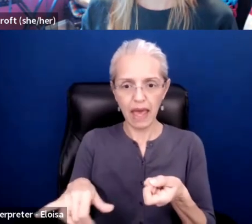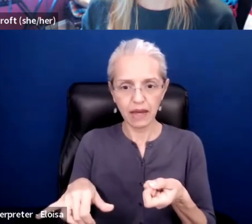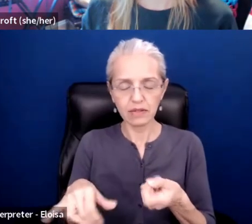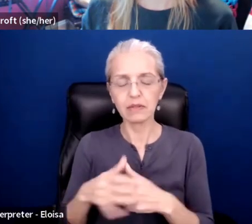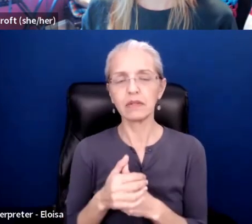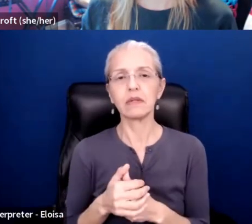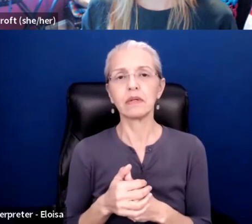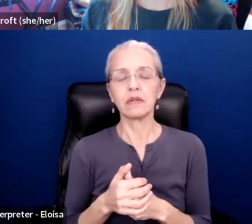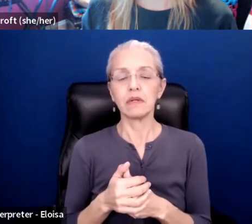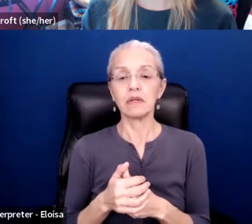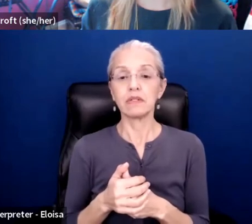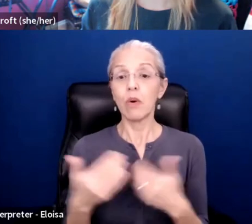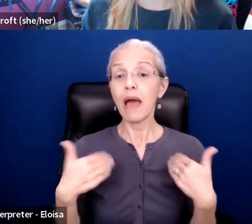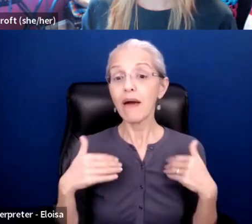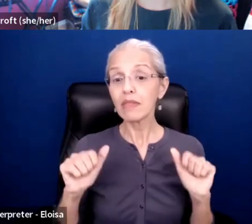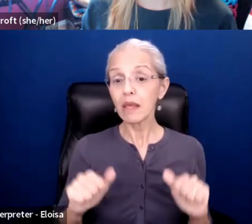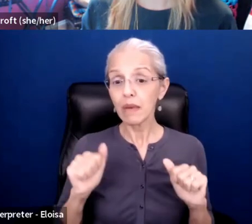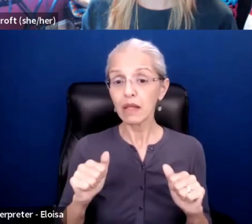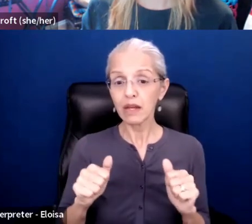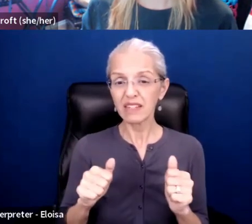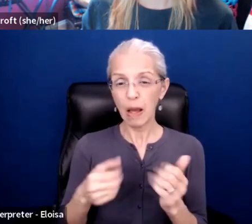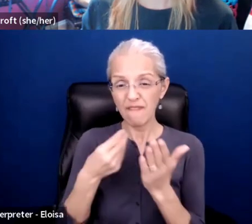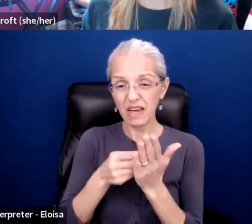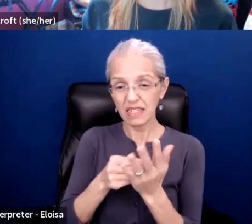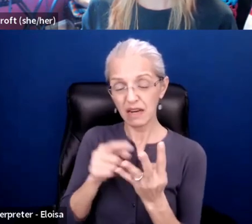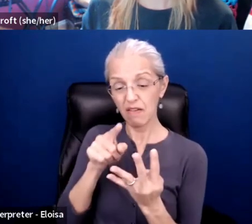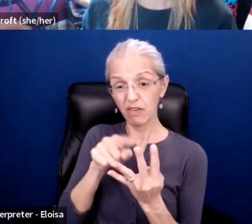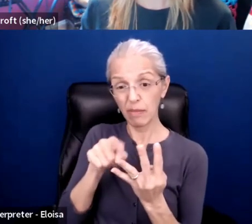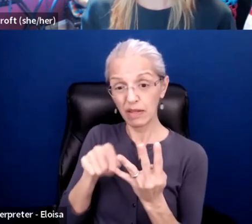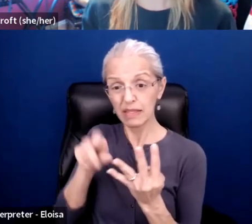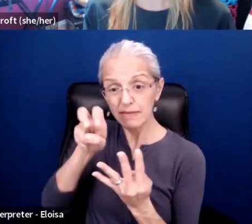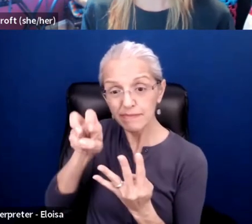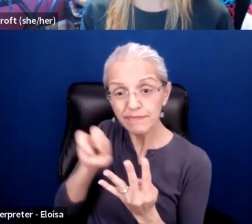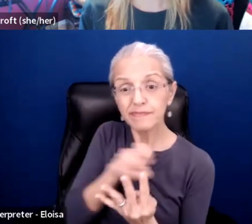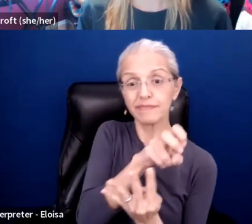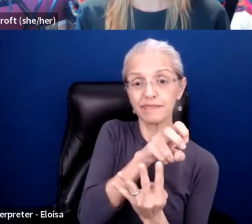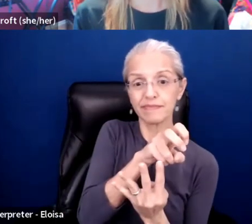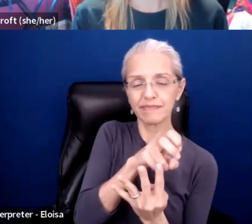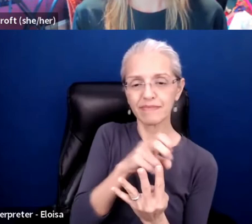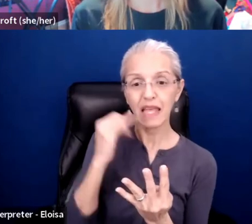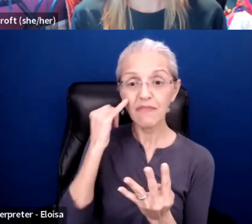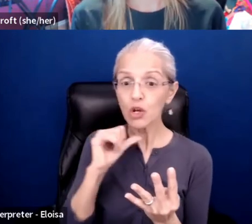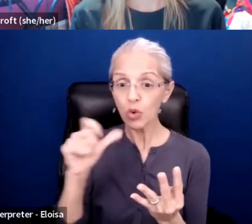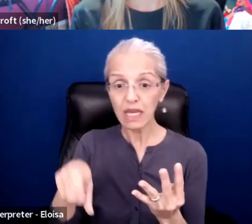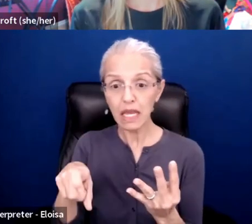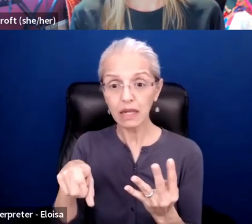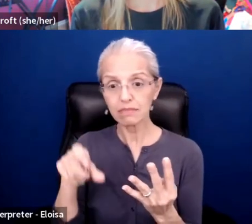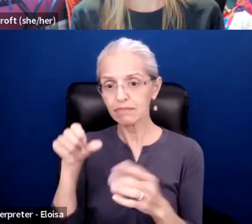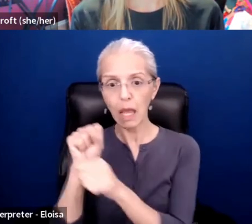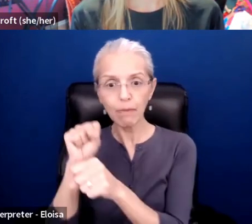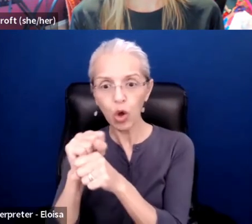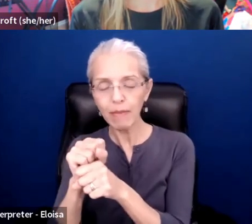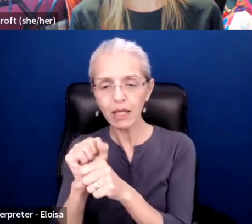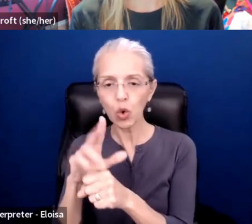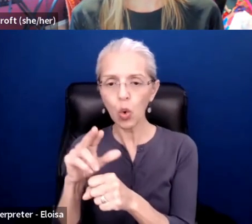So having the ability to take funding from one area when you don't need employment in day, or you don't need as much